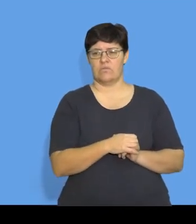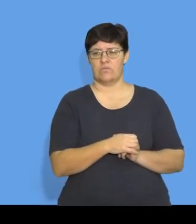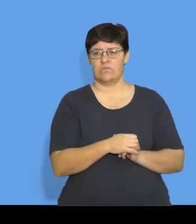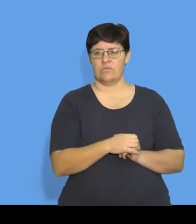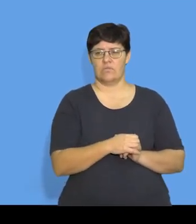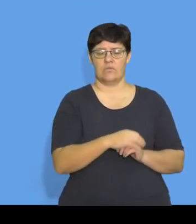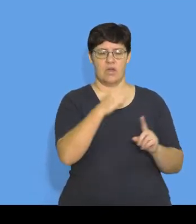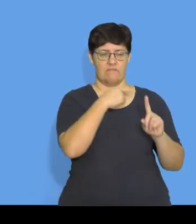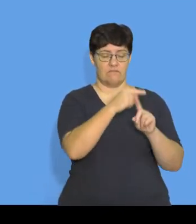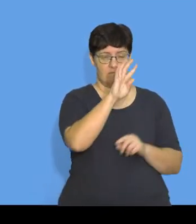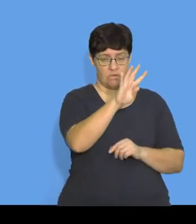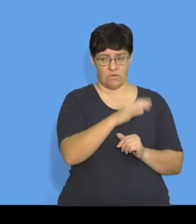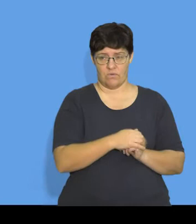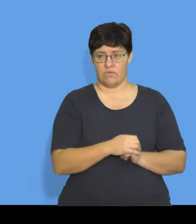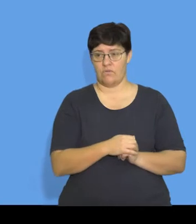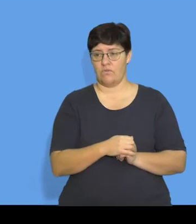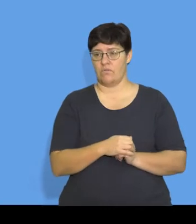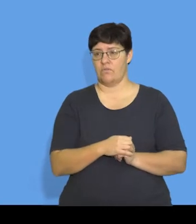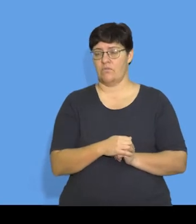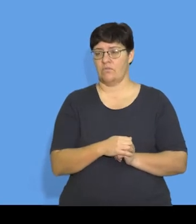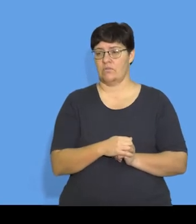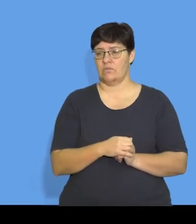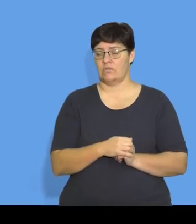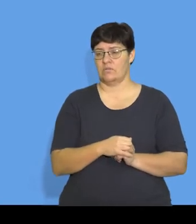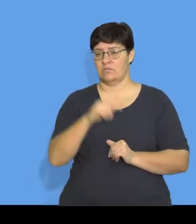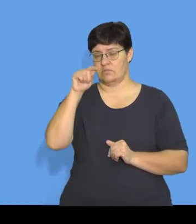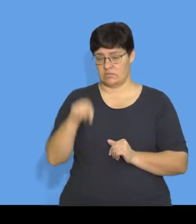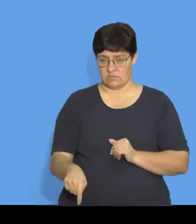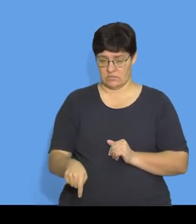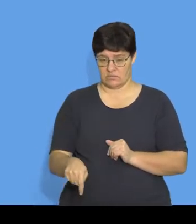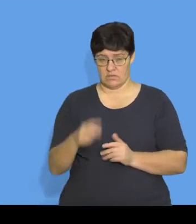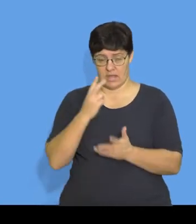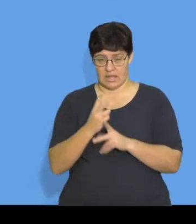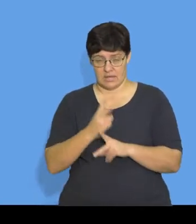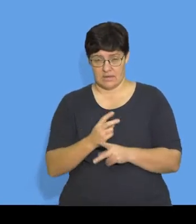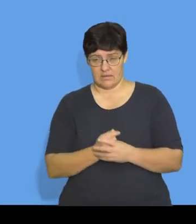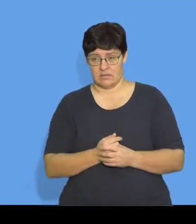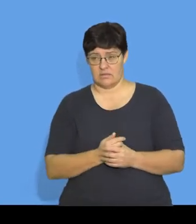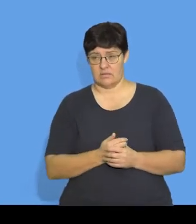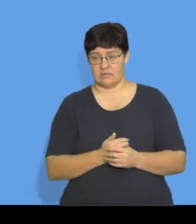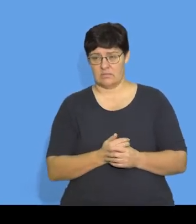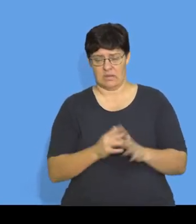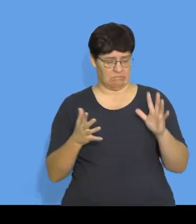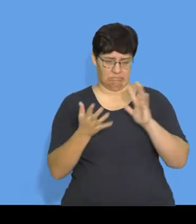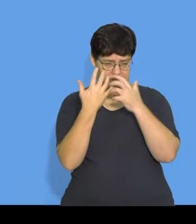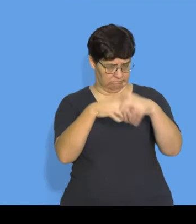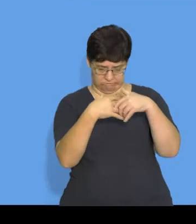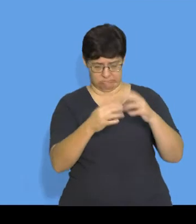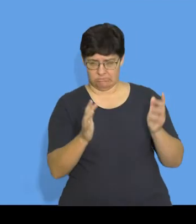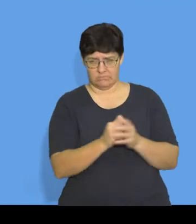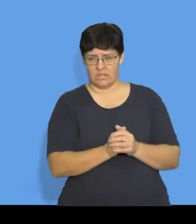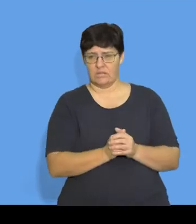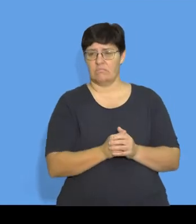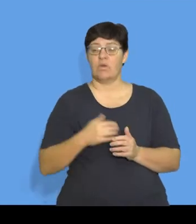4, and then of course it hit the ground again, so that's where it hits the ground. All getting very messy. But what I want